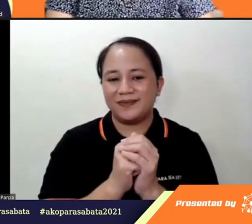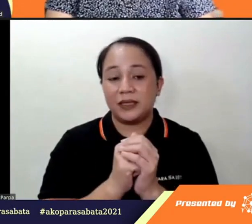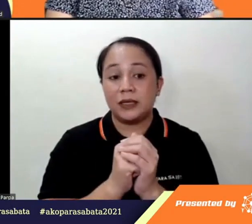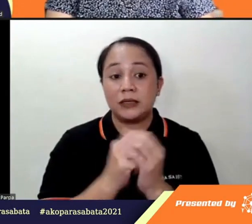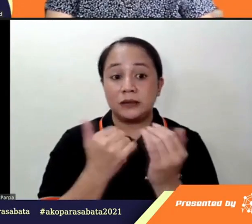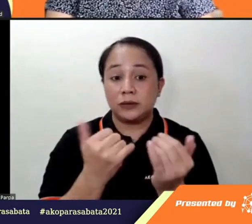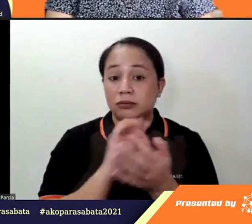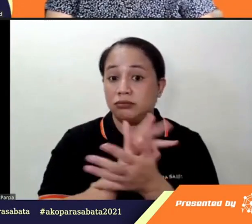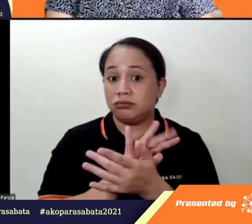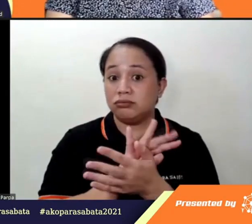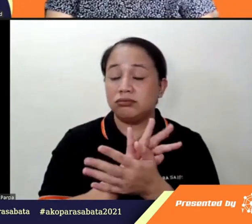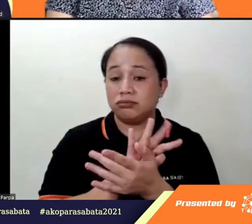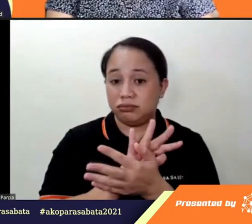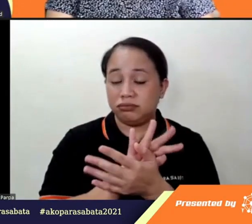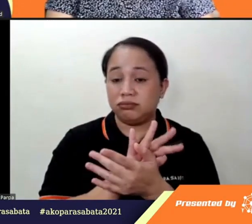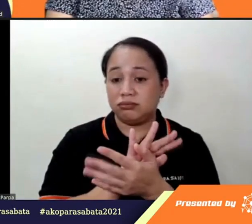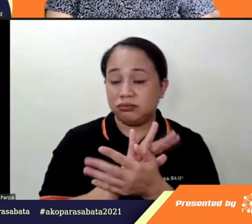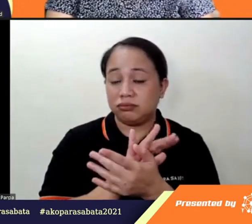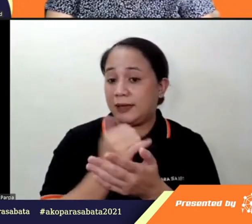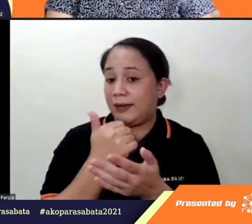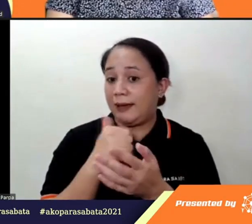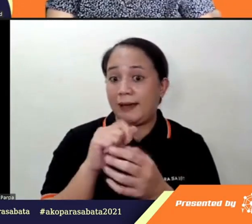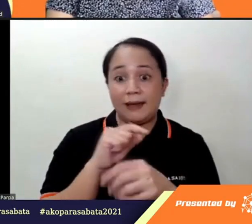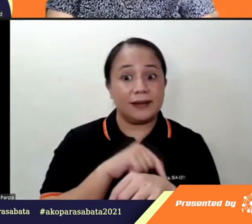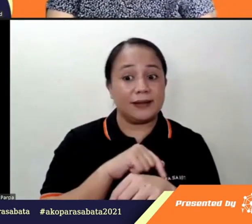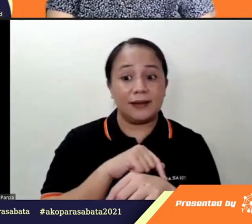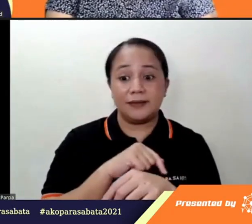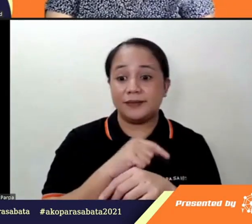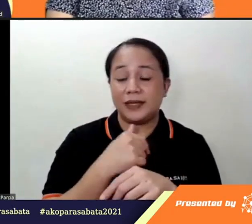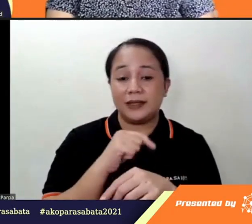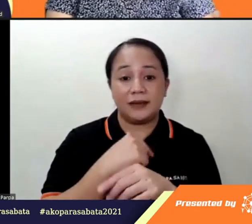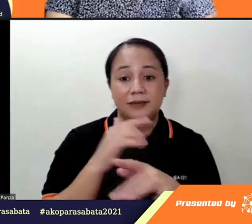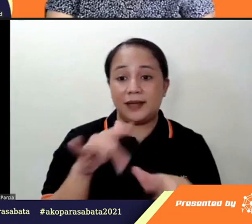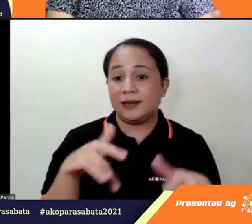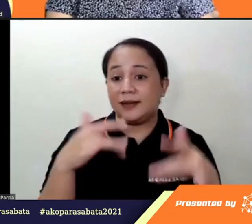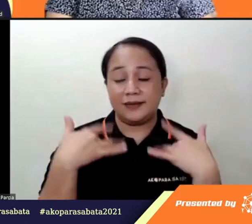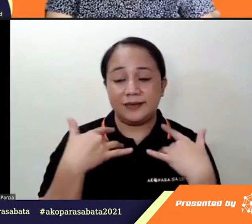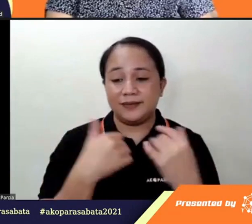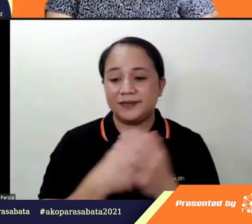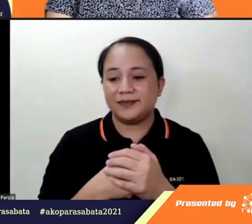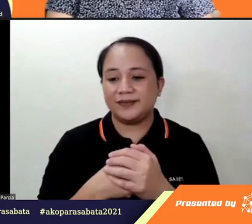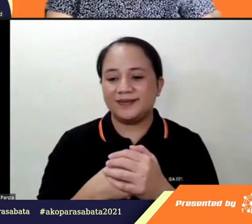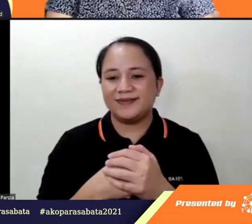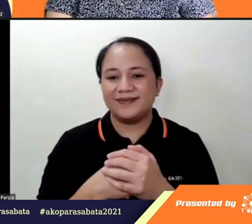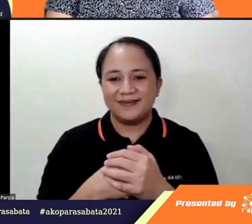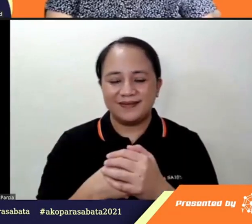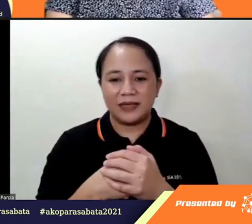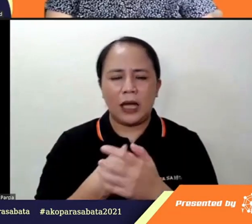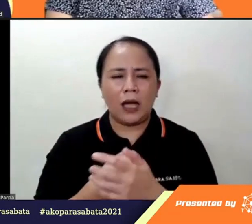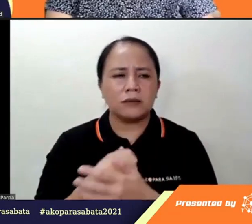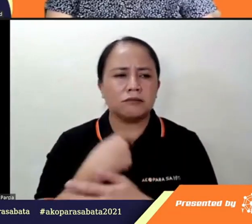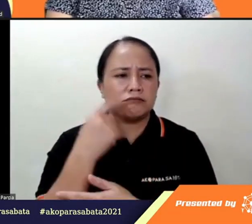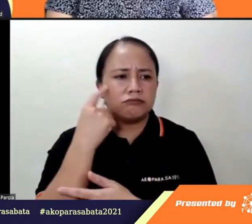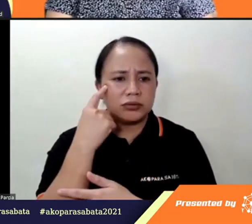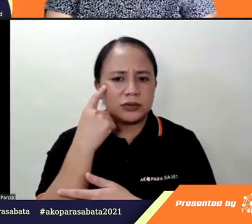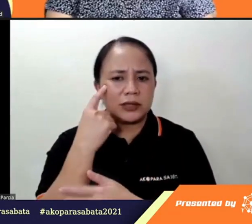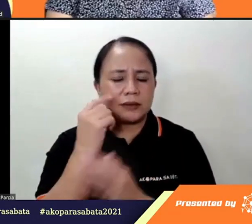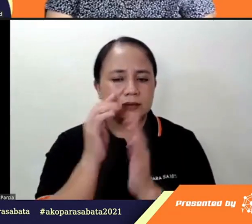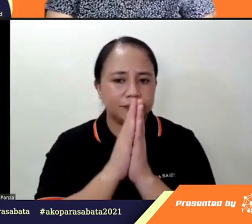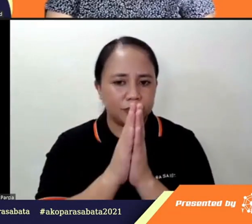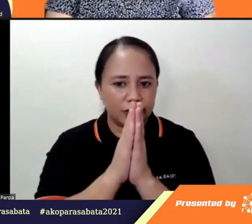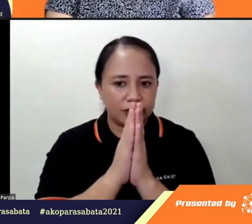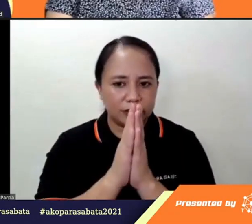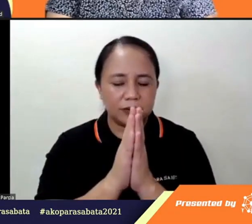this pandemic than any time in my life. Yeah. So I think that prayers